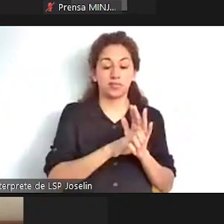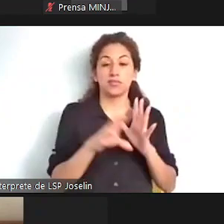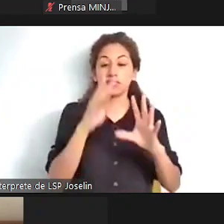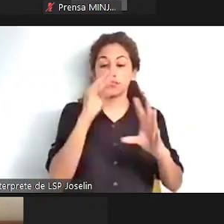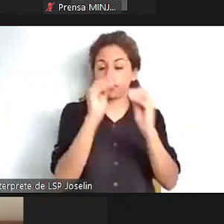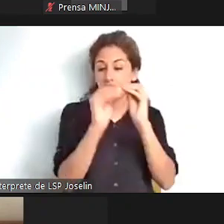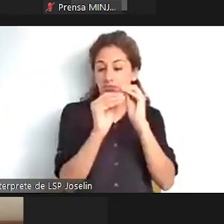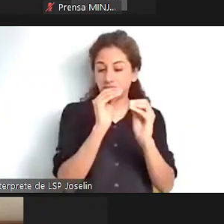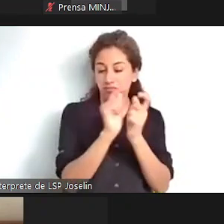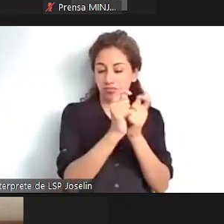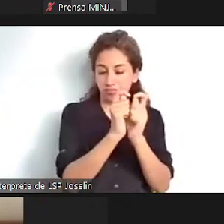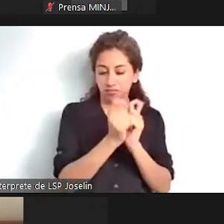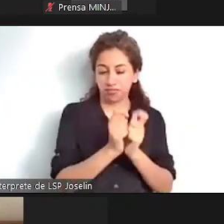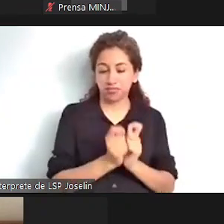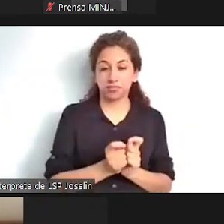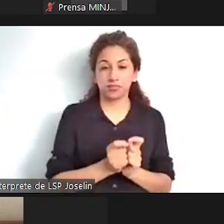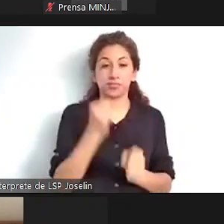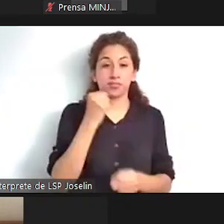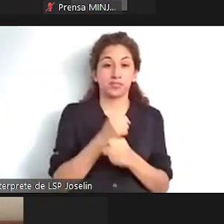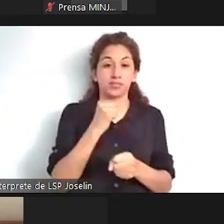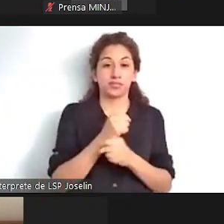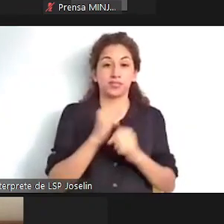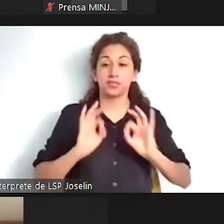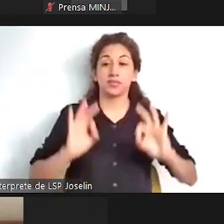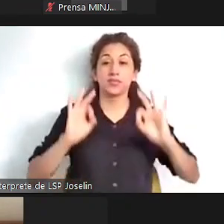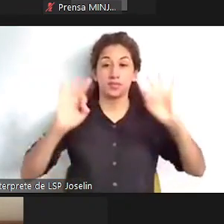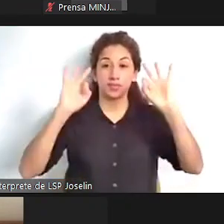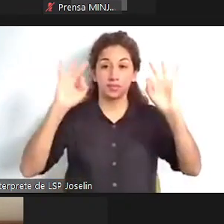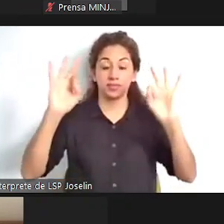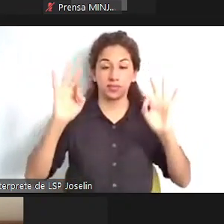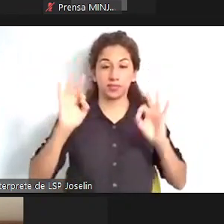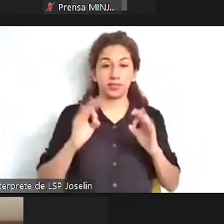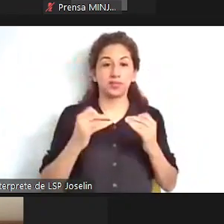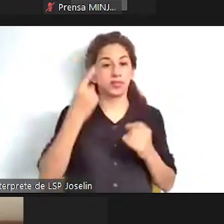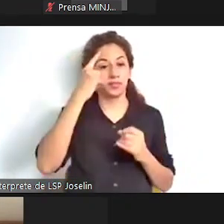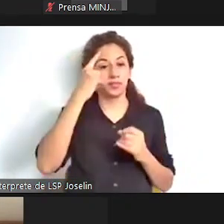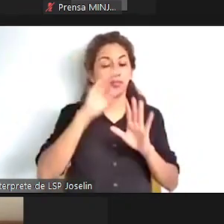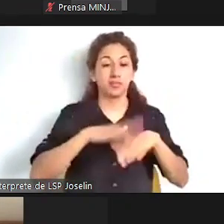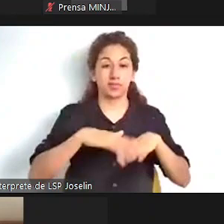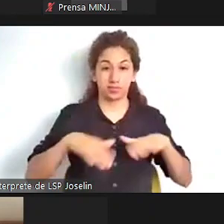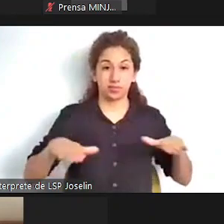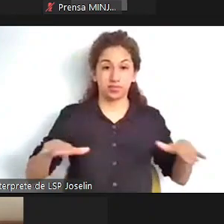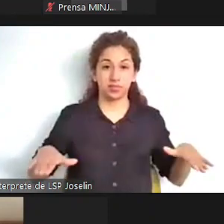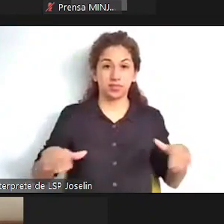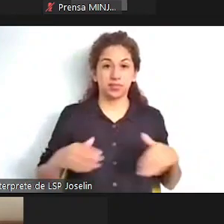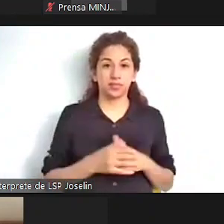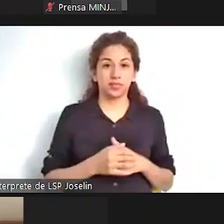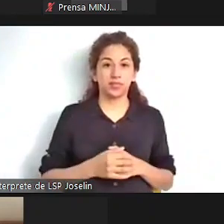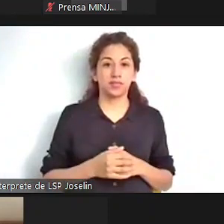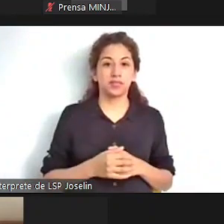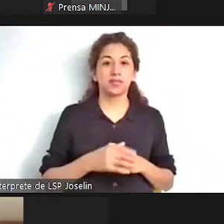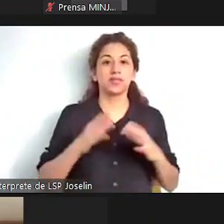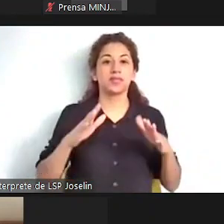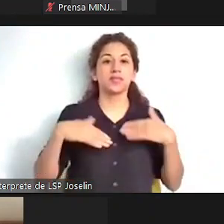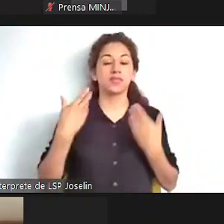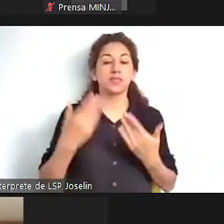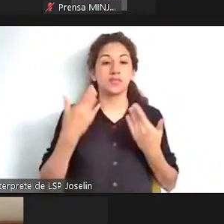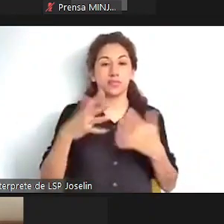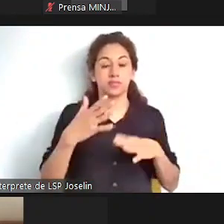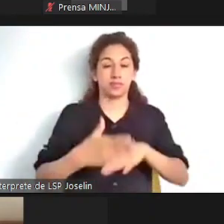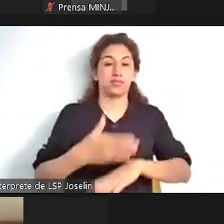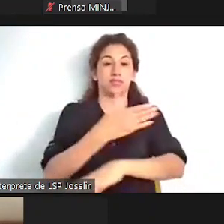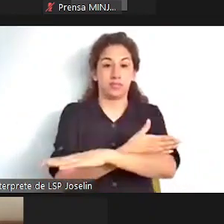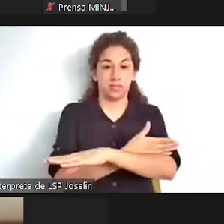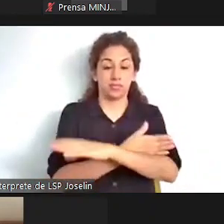before this for example the modification of the list of the uh hazardous work and that